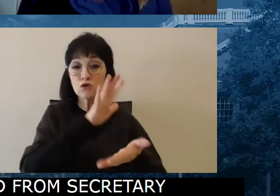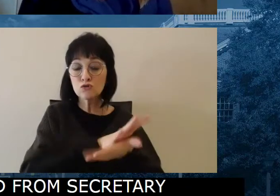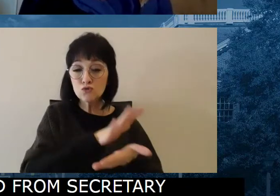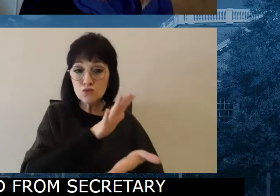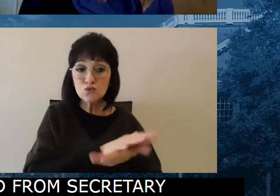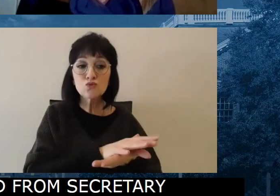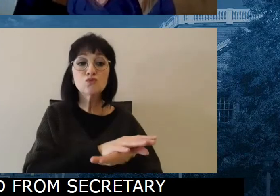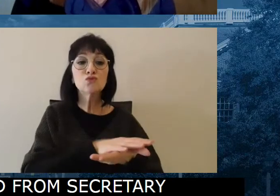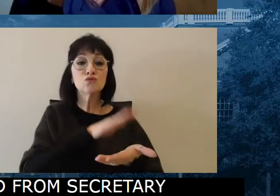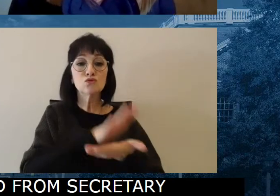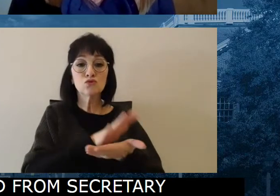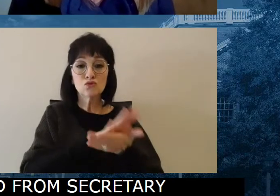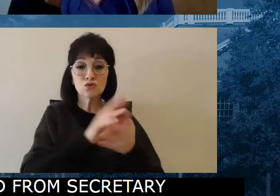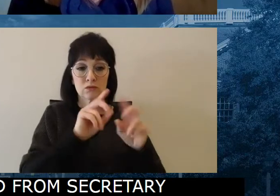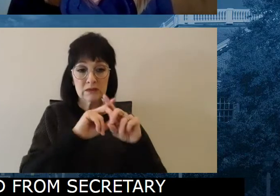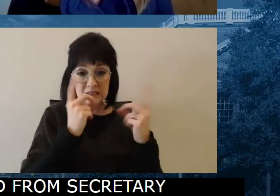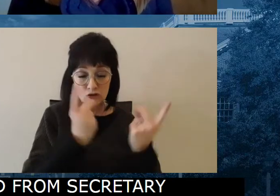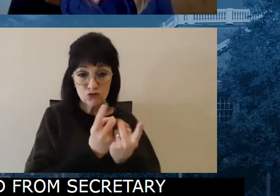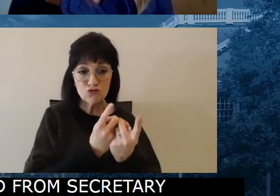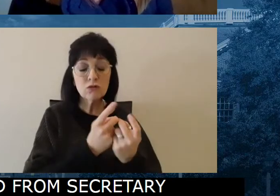through the vulnerable